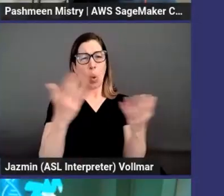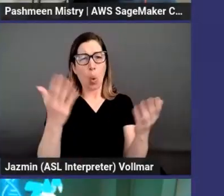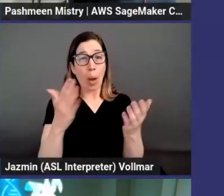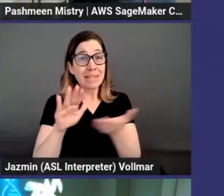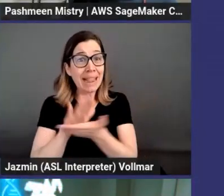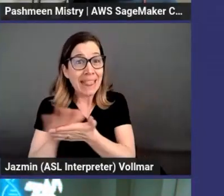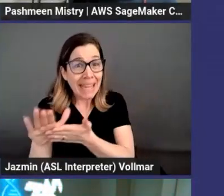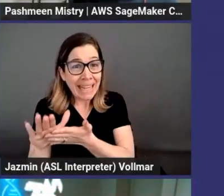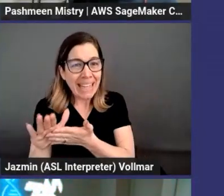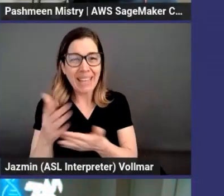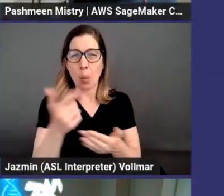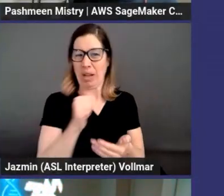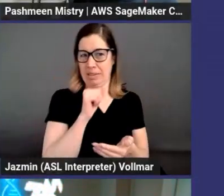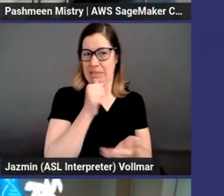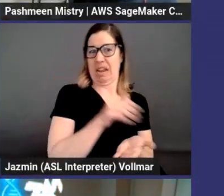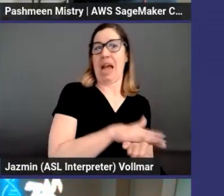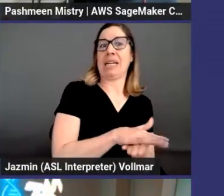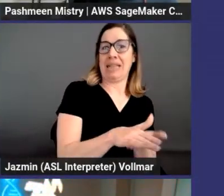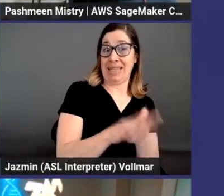isn't a clean comment, maybe as well.